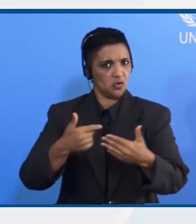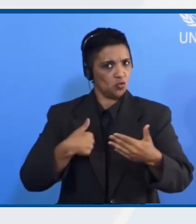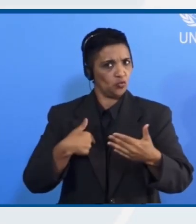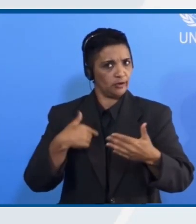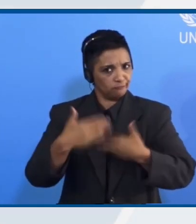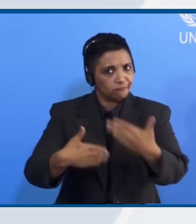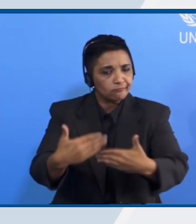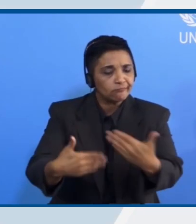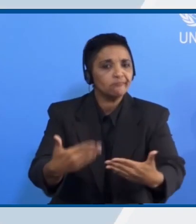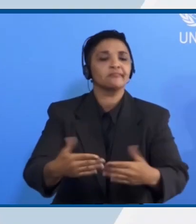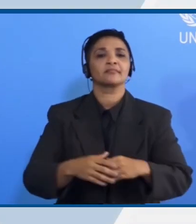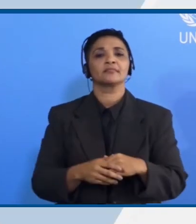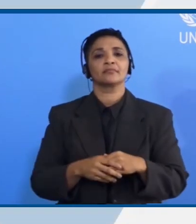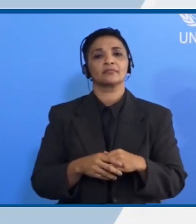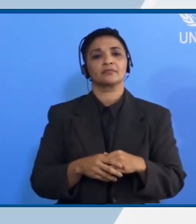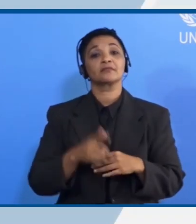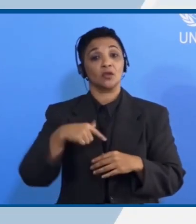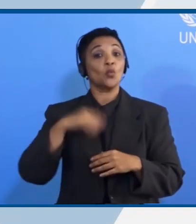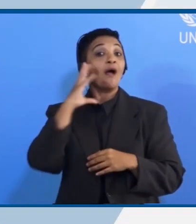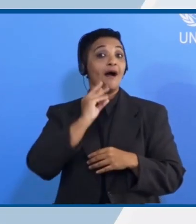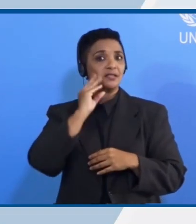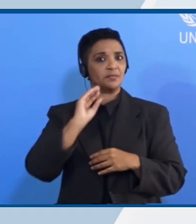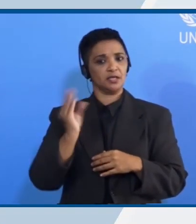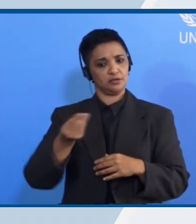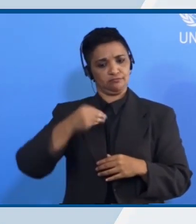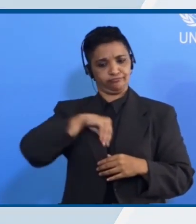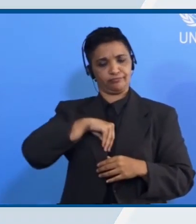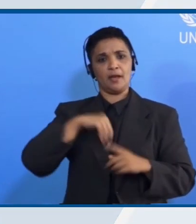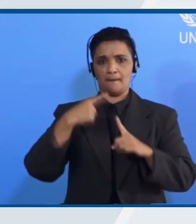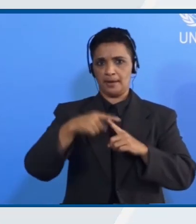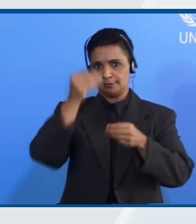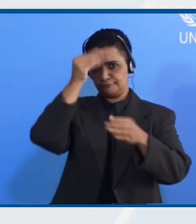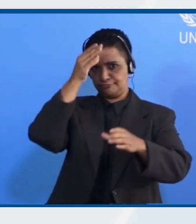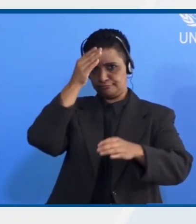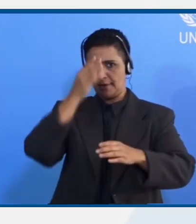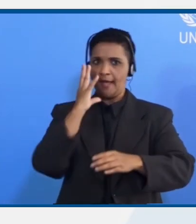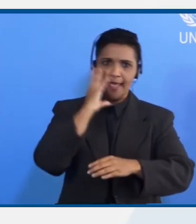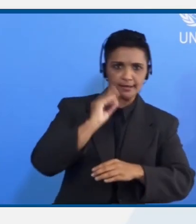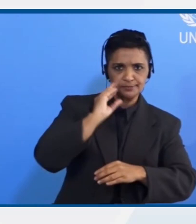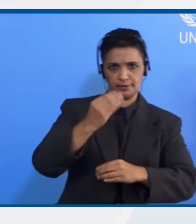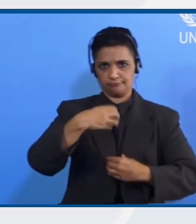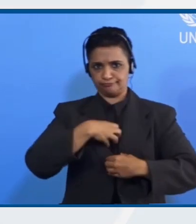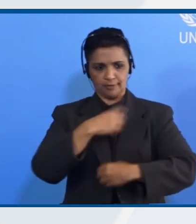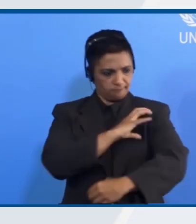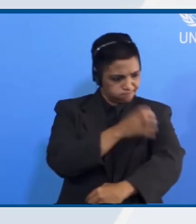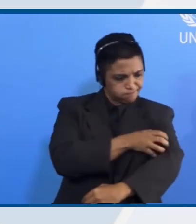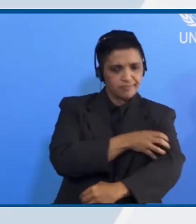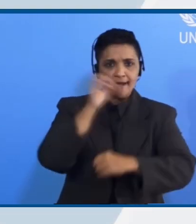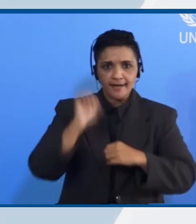had we have the capacity and the capability to fund